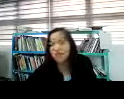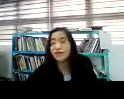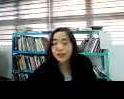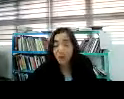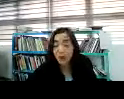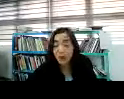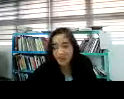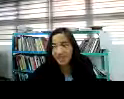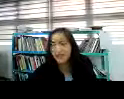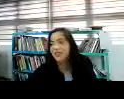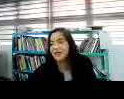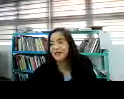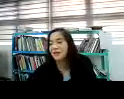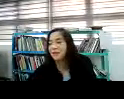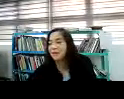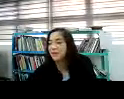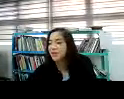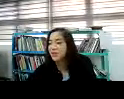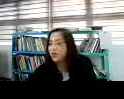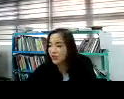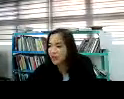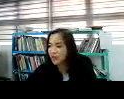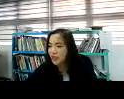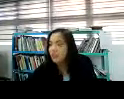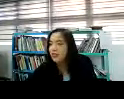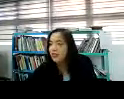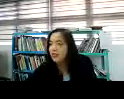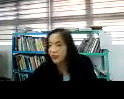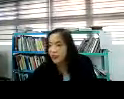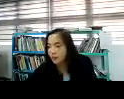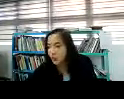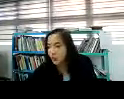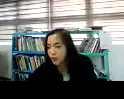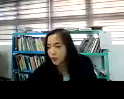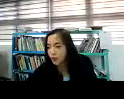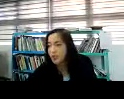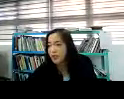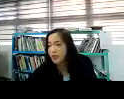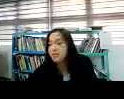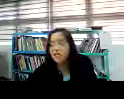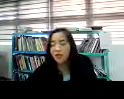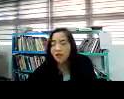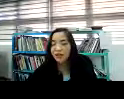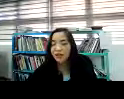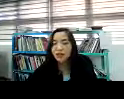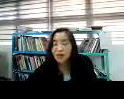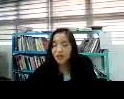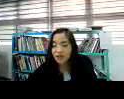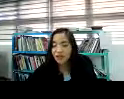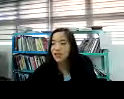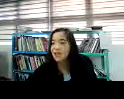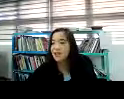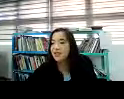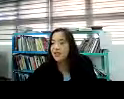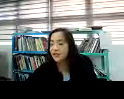here investigatory projects. So meron po tayo niyan. Technical reports, reprints, serials, thesis, and